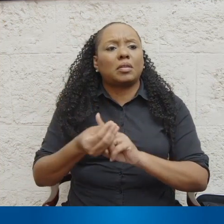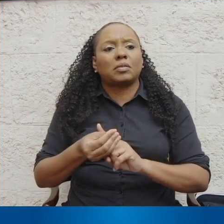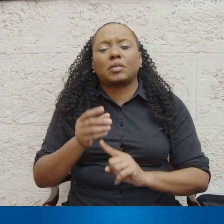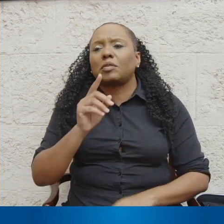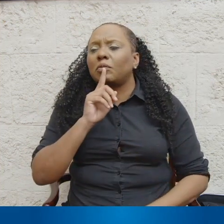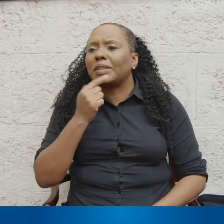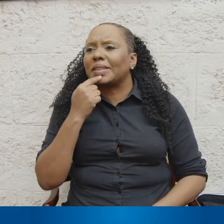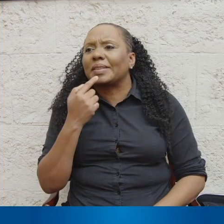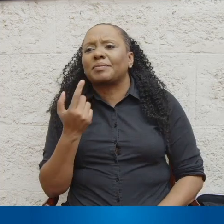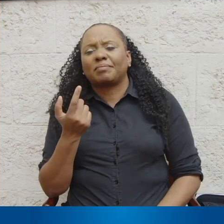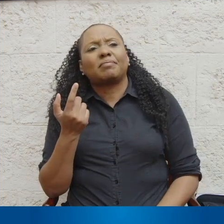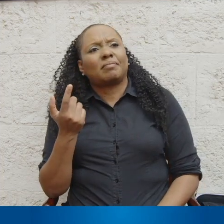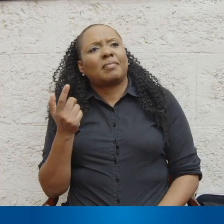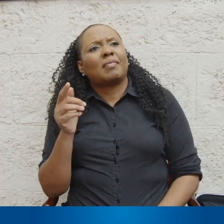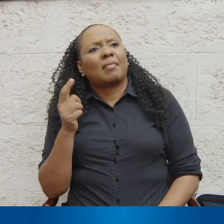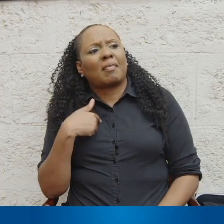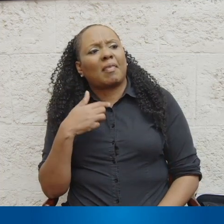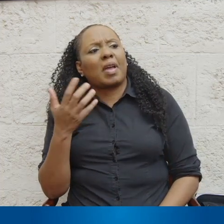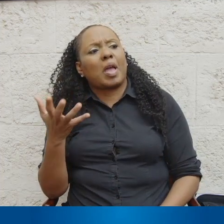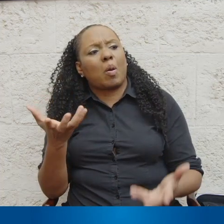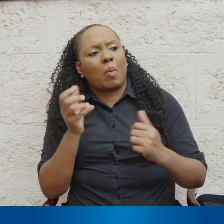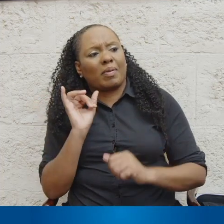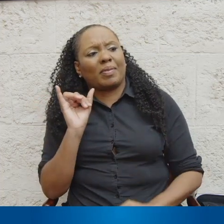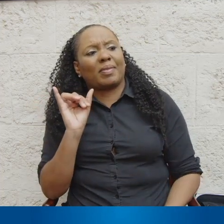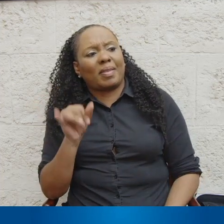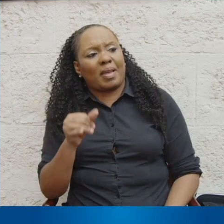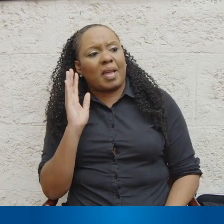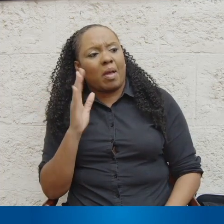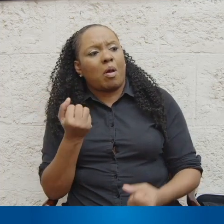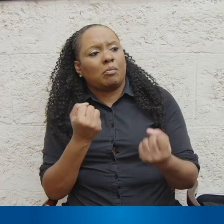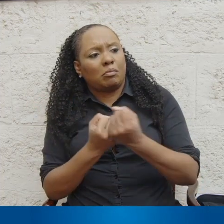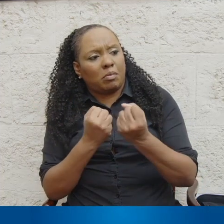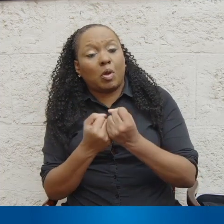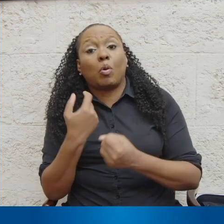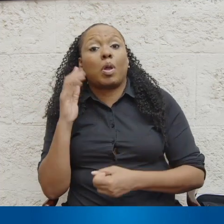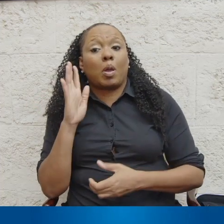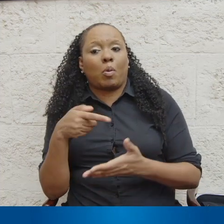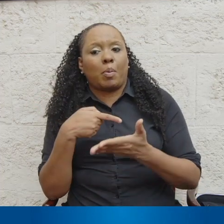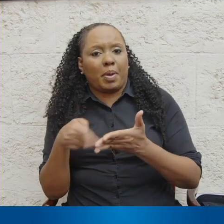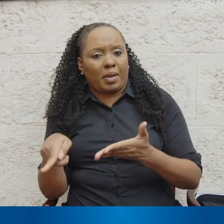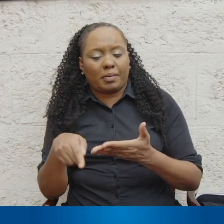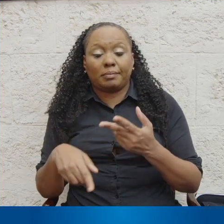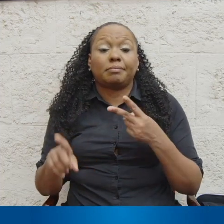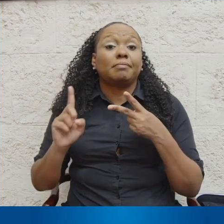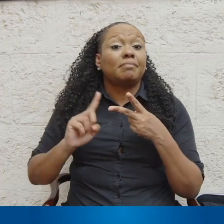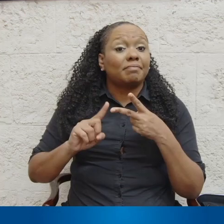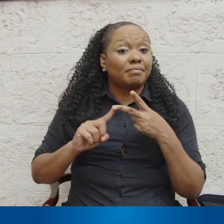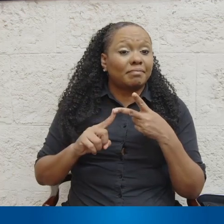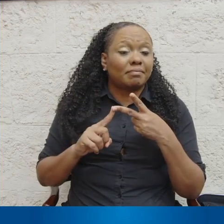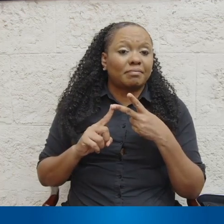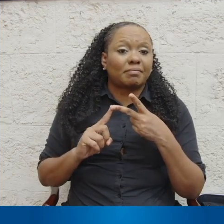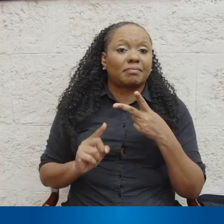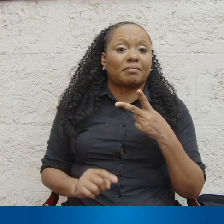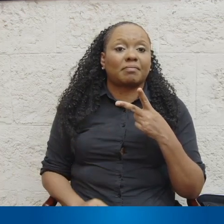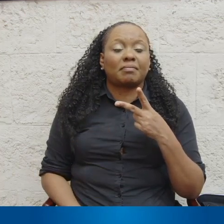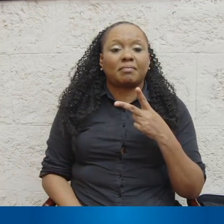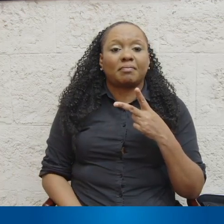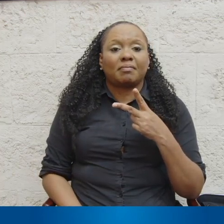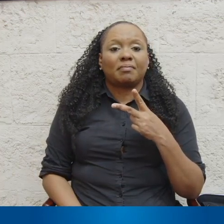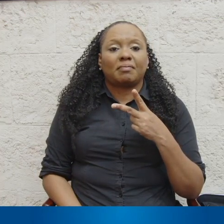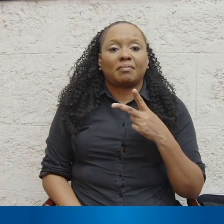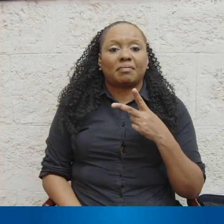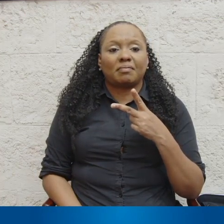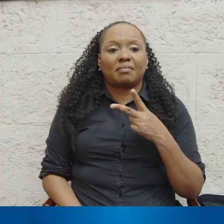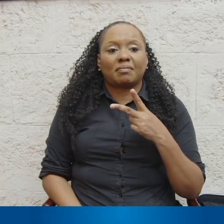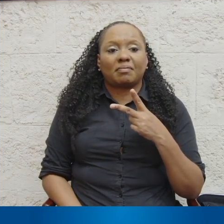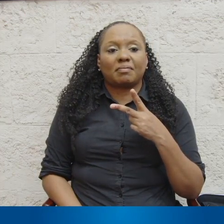say, this is what it should look like. And we will commit to funding that. The other part of that as well, we will also be telling